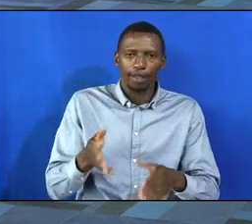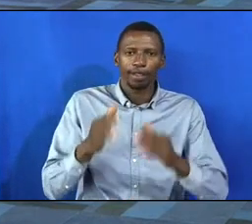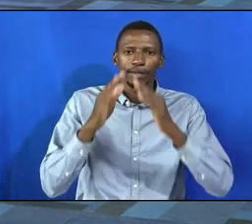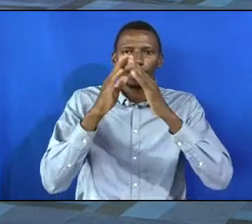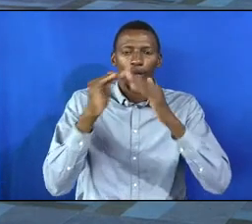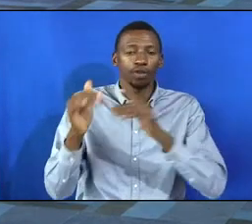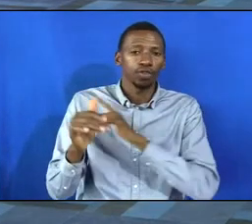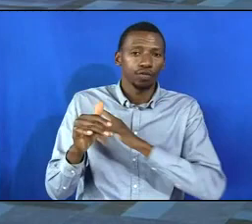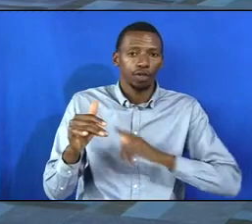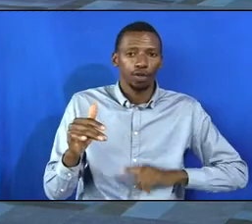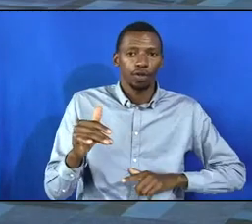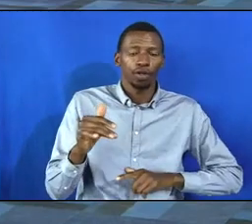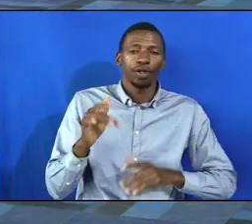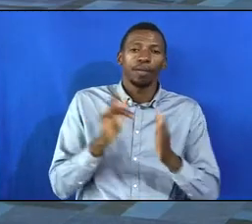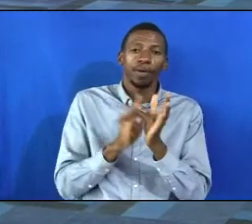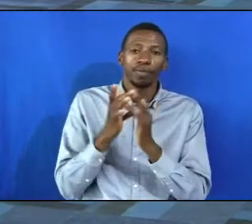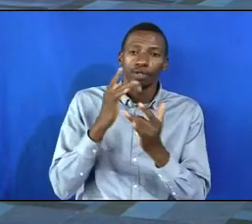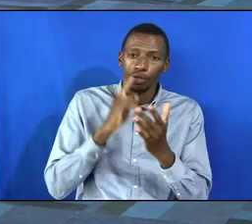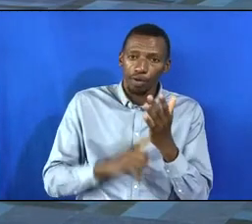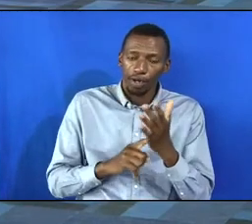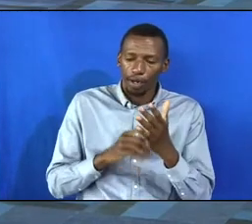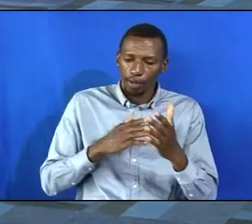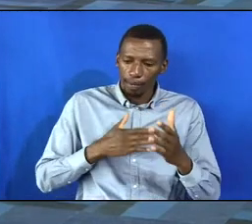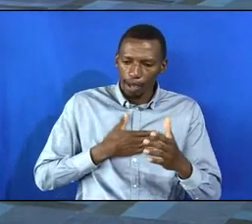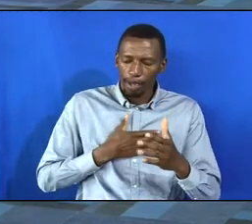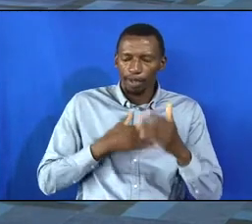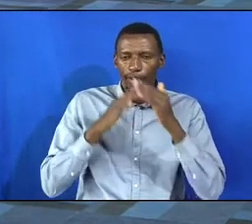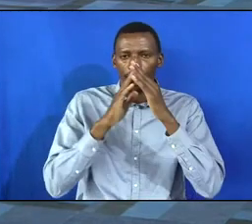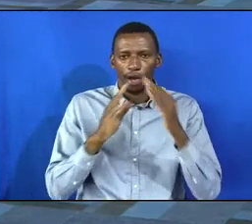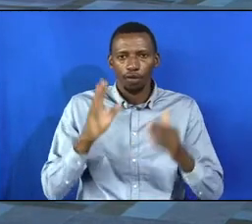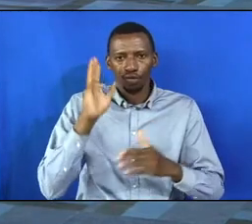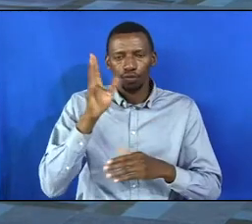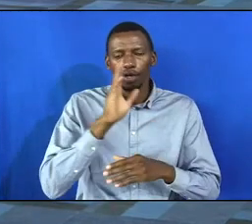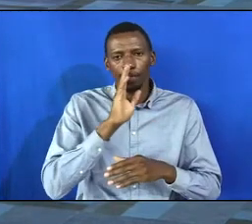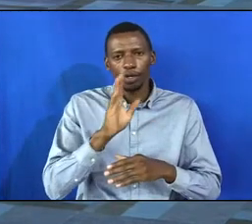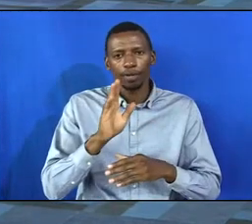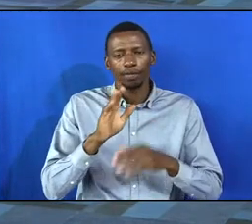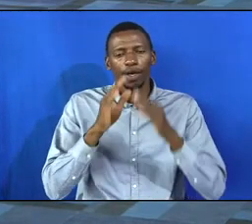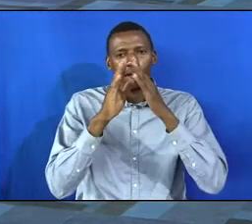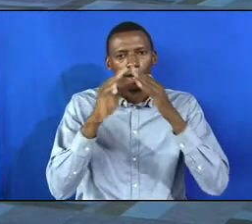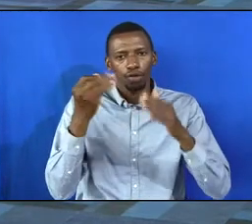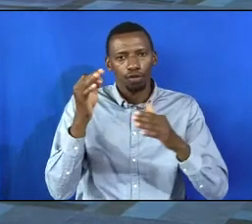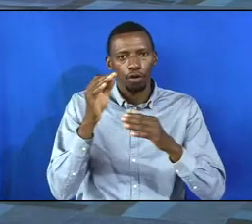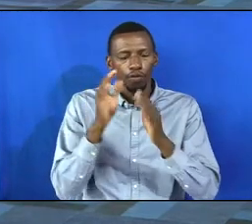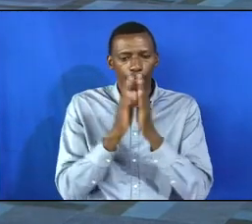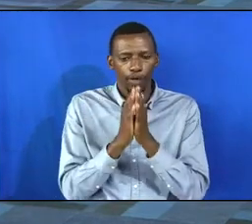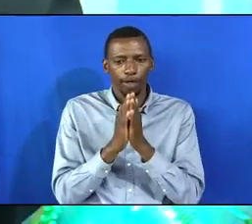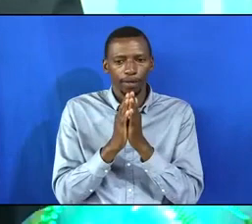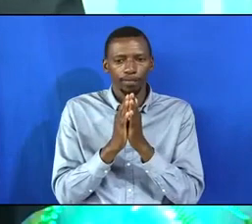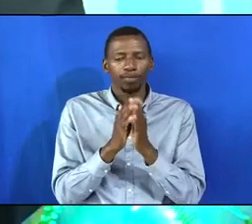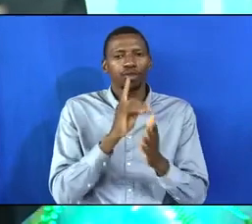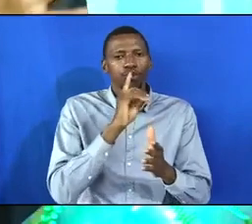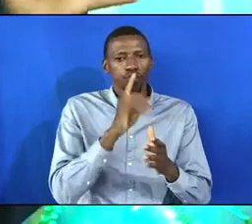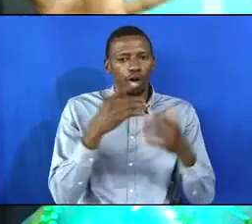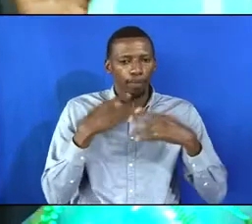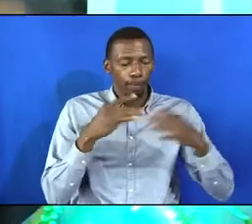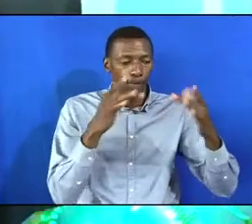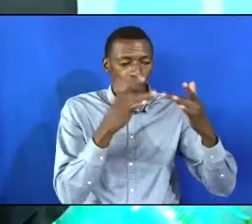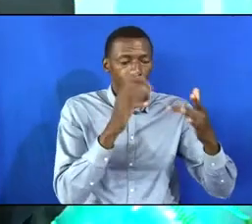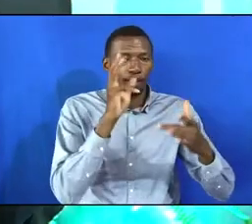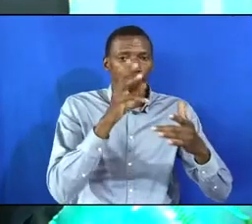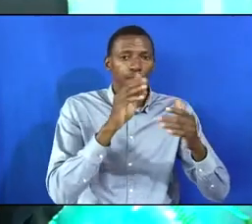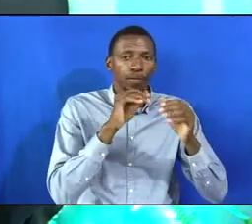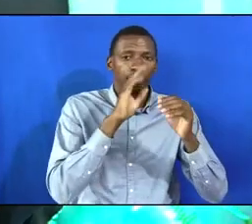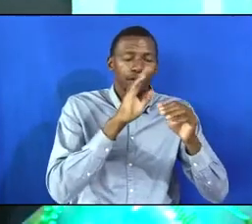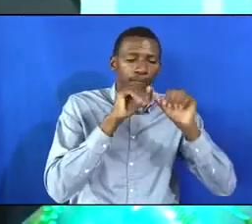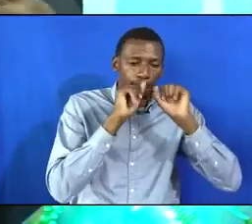be called a house of prayer. The online viewers, certainly you'll be blessed, but over here, the blessings will